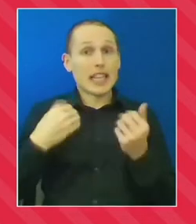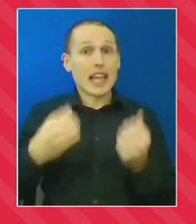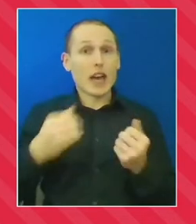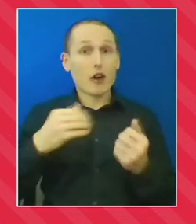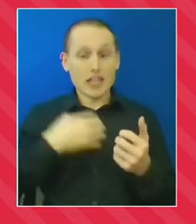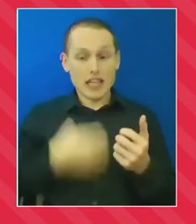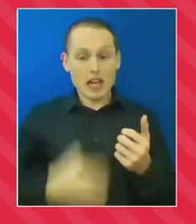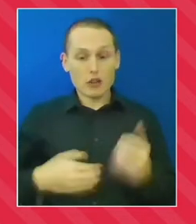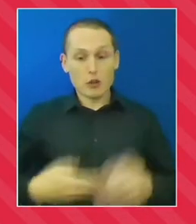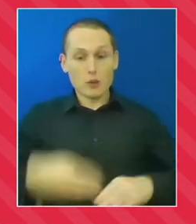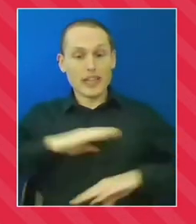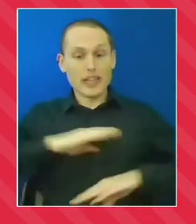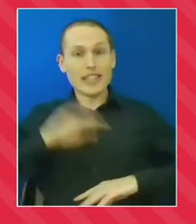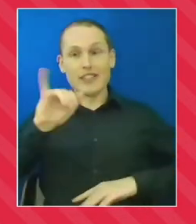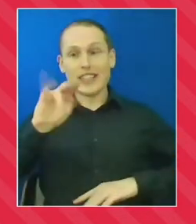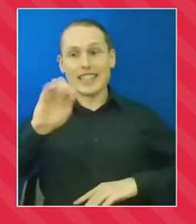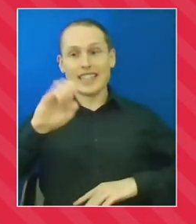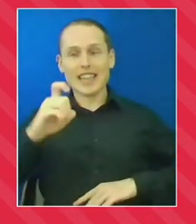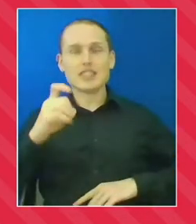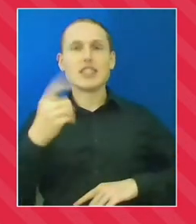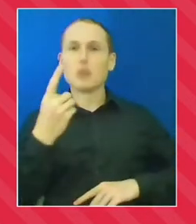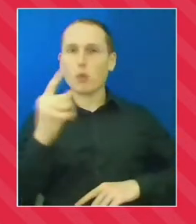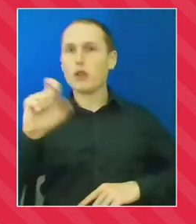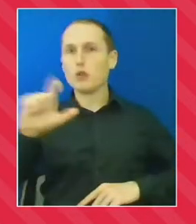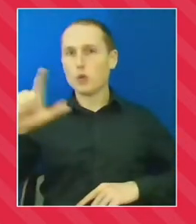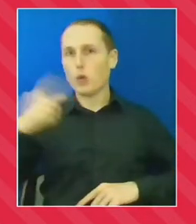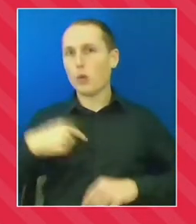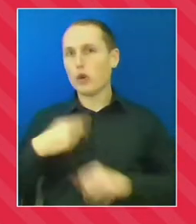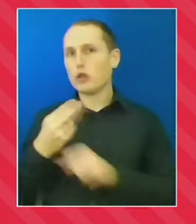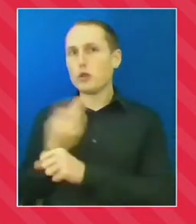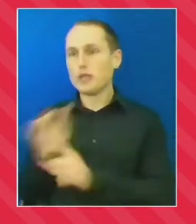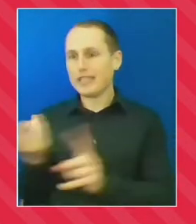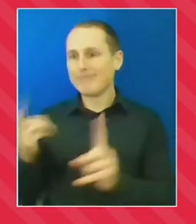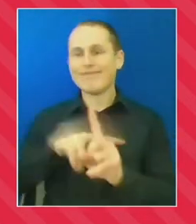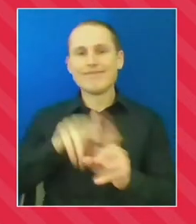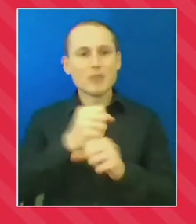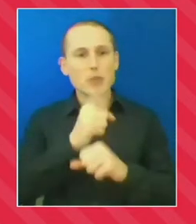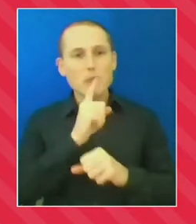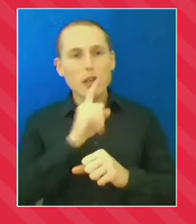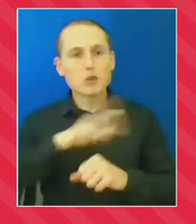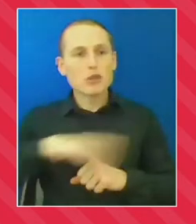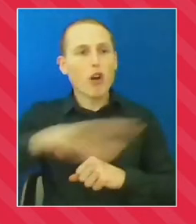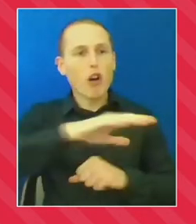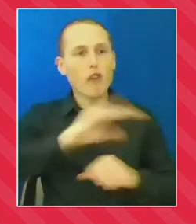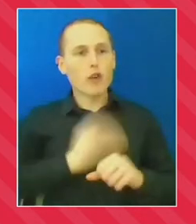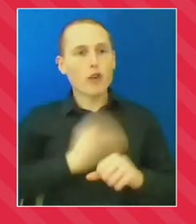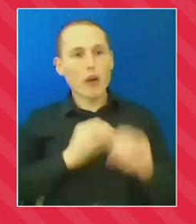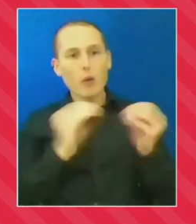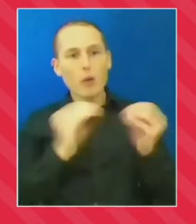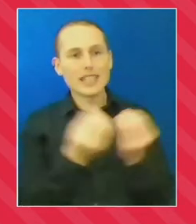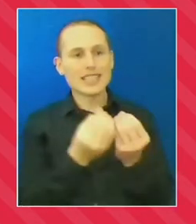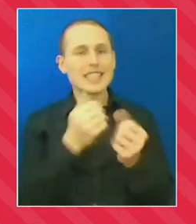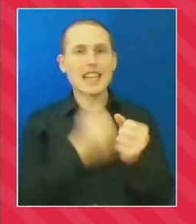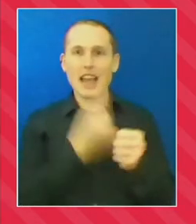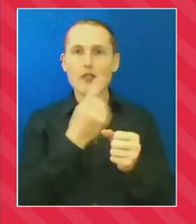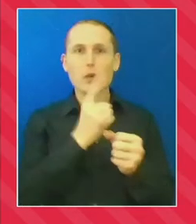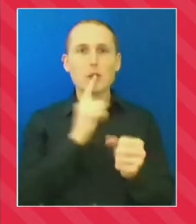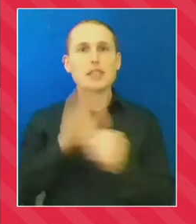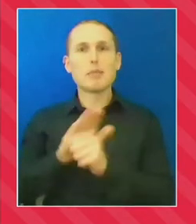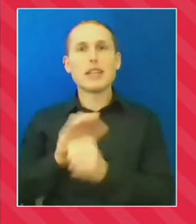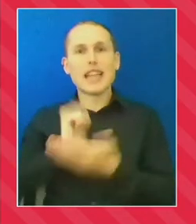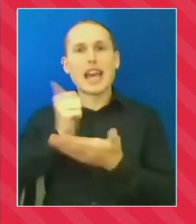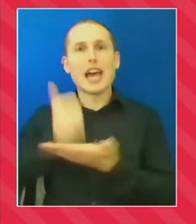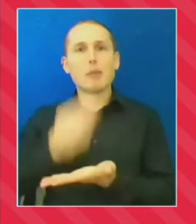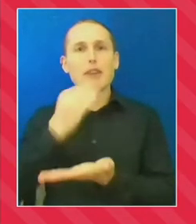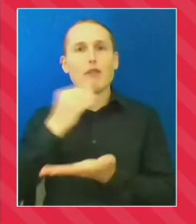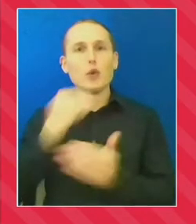to ensure that everybody across the organization has that commitment to help food equity.